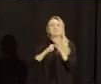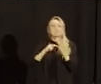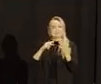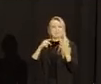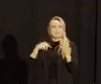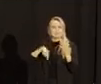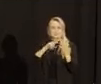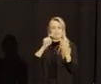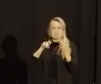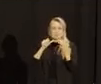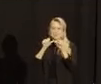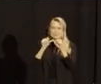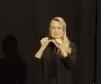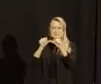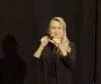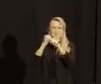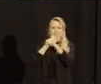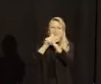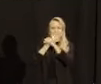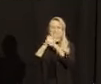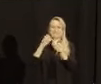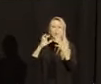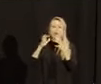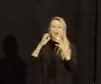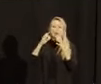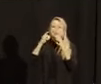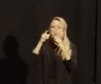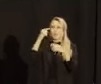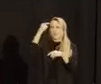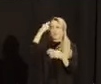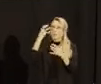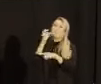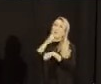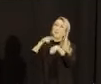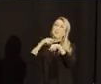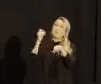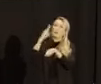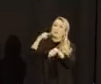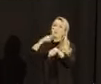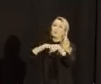do what Maria was talking about just a little while ago, which is